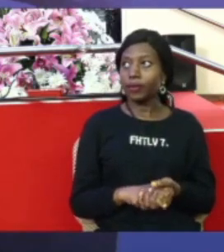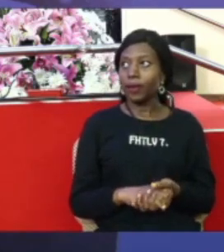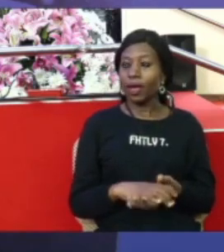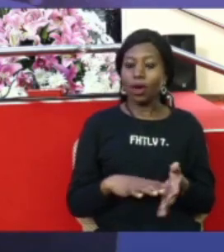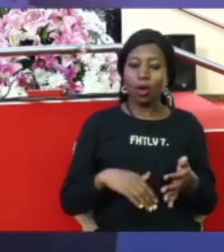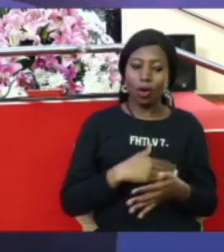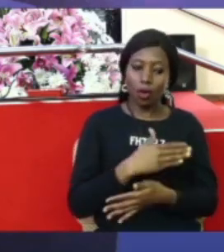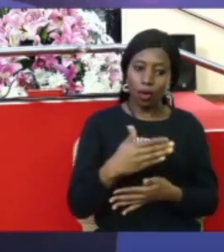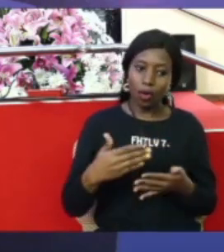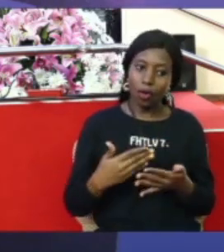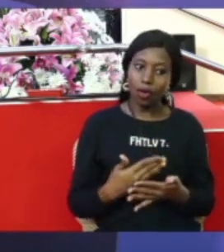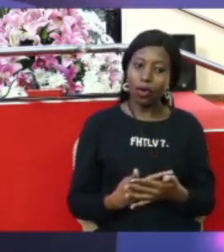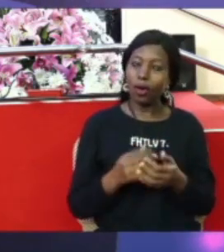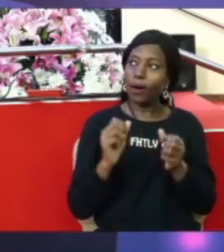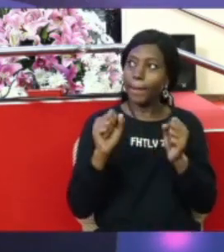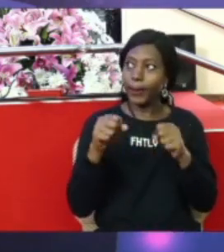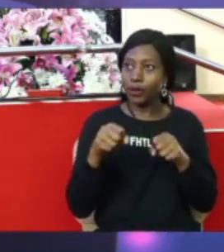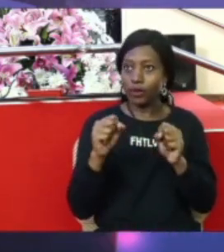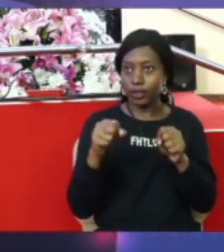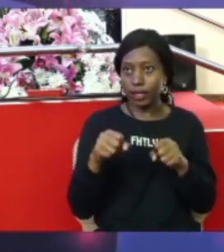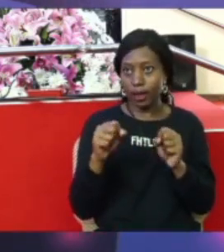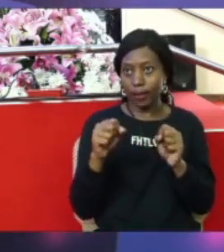it. Yote ya